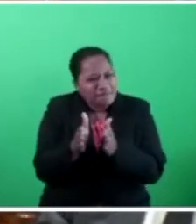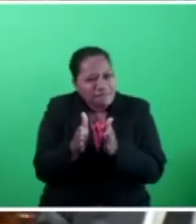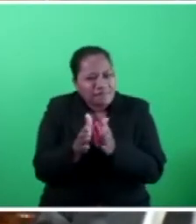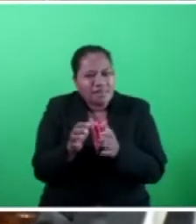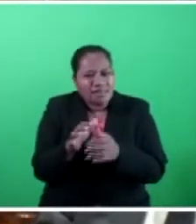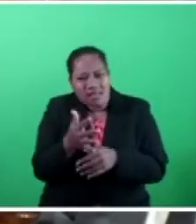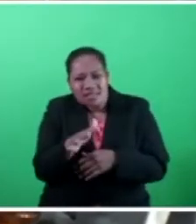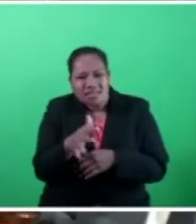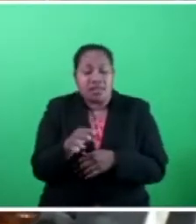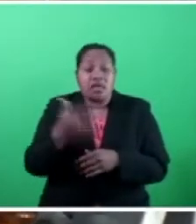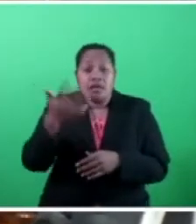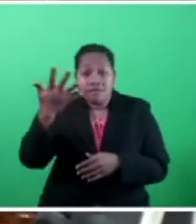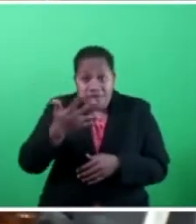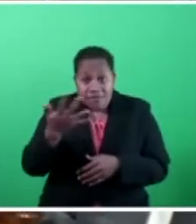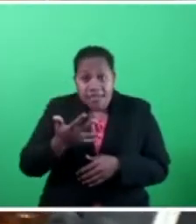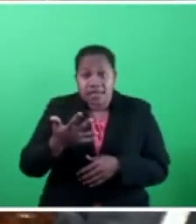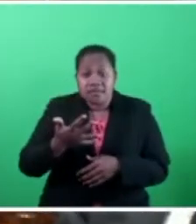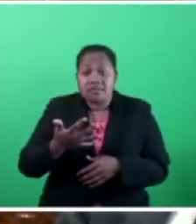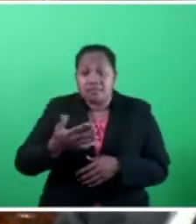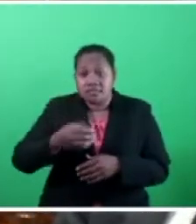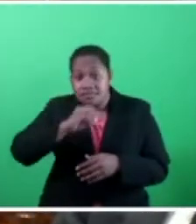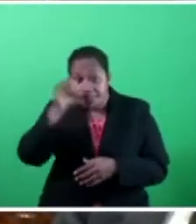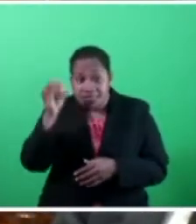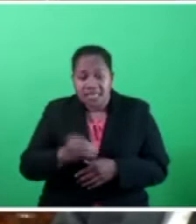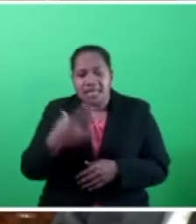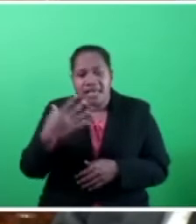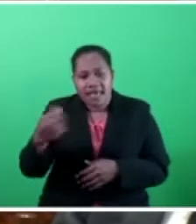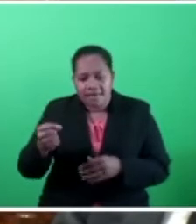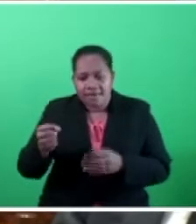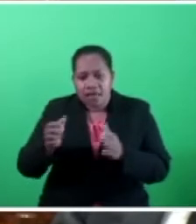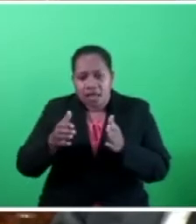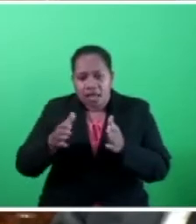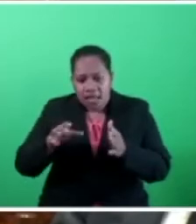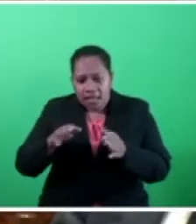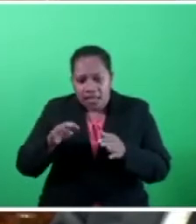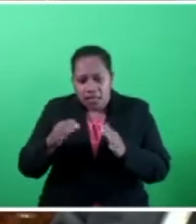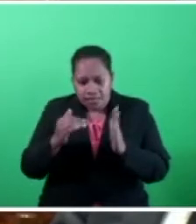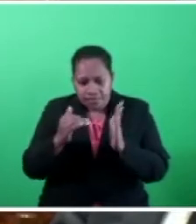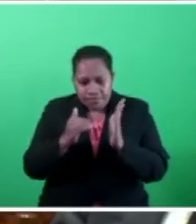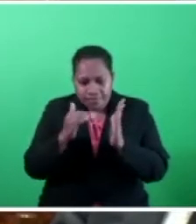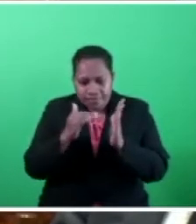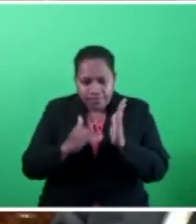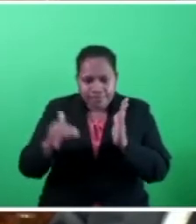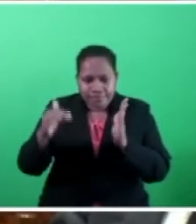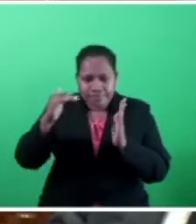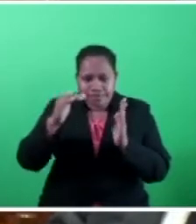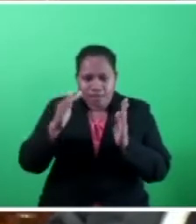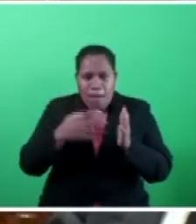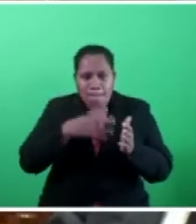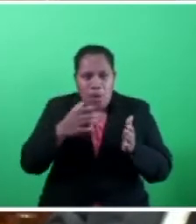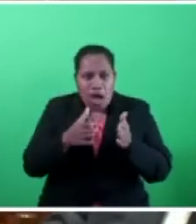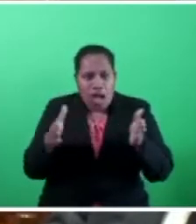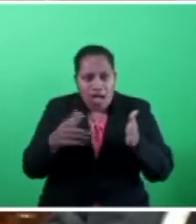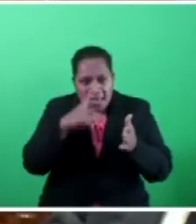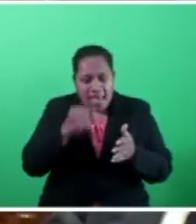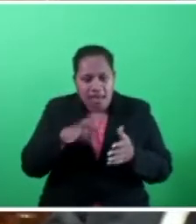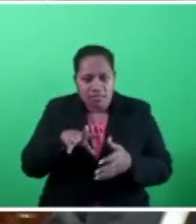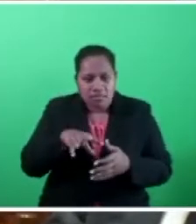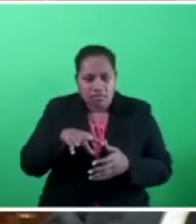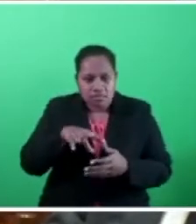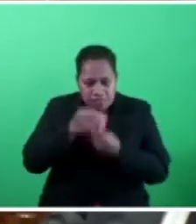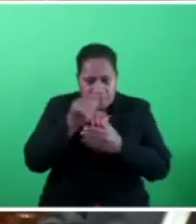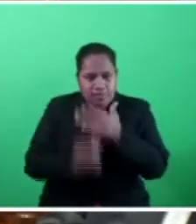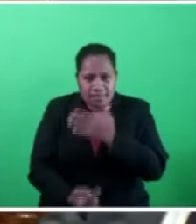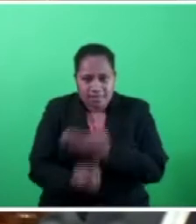15% have a moderate to severe form, and these are those who are over 60 and those who have pre-existing conditions. For